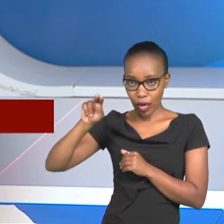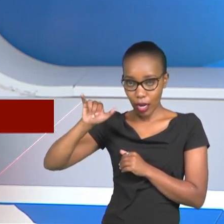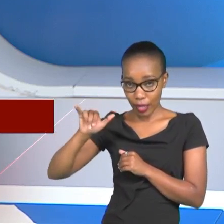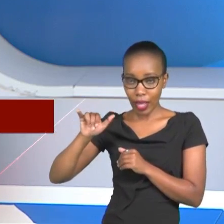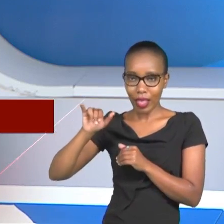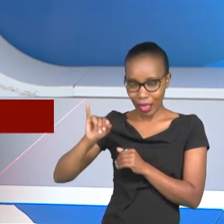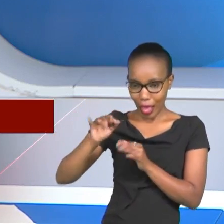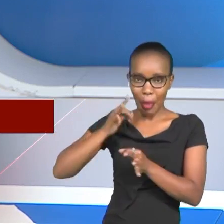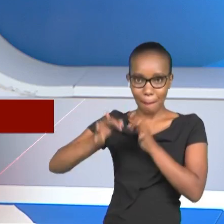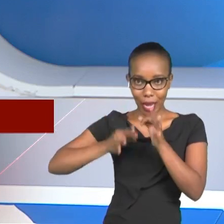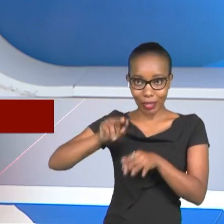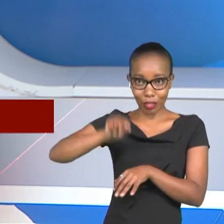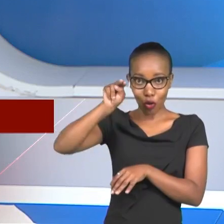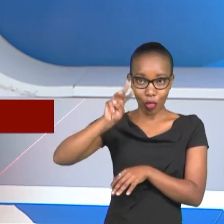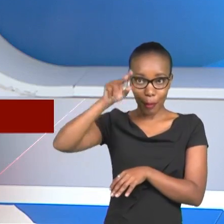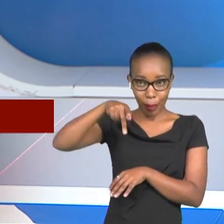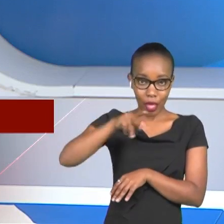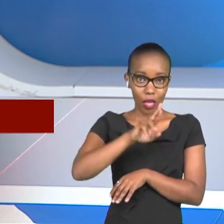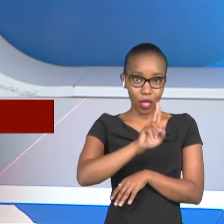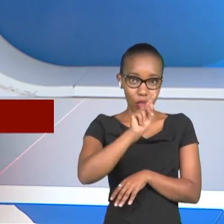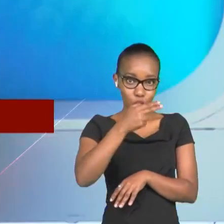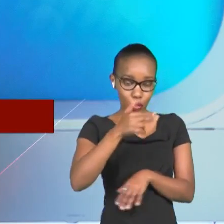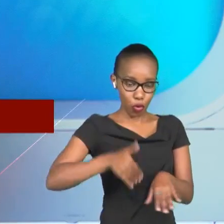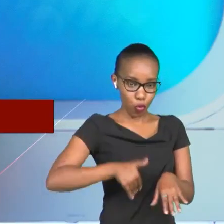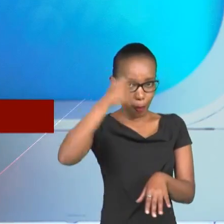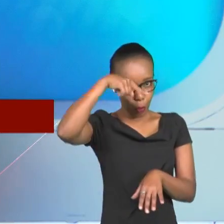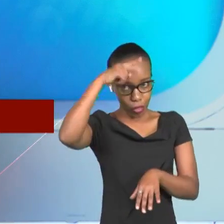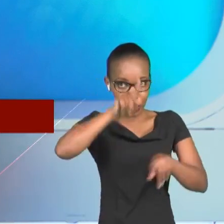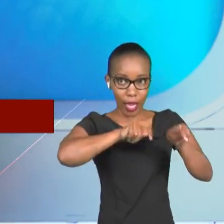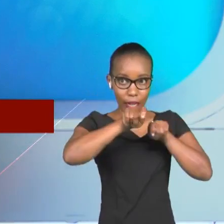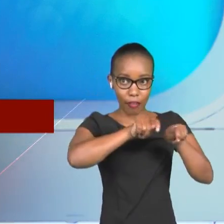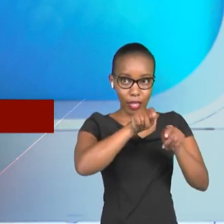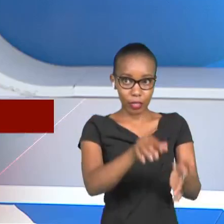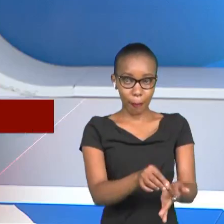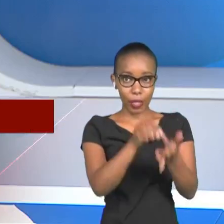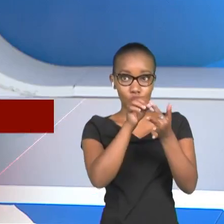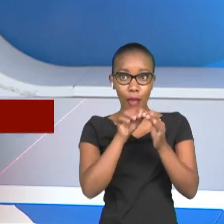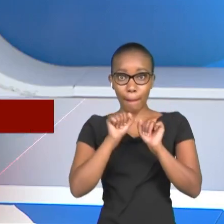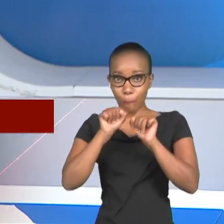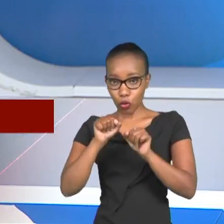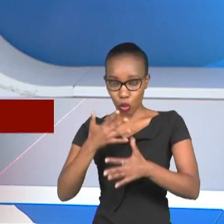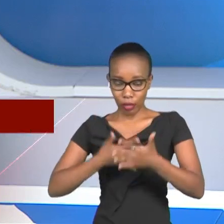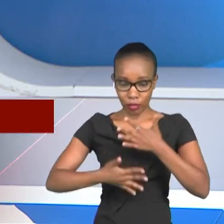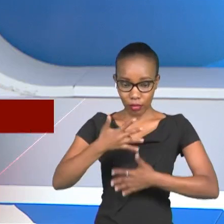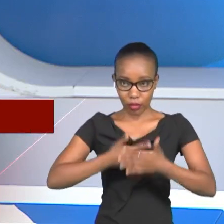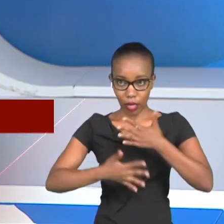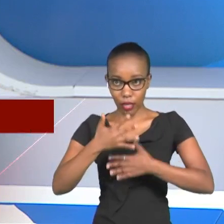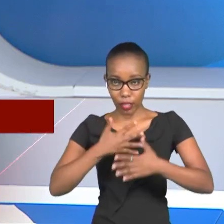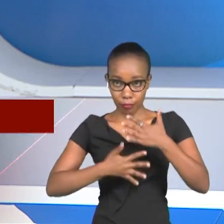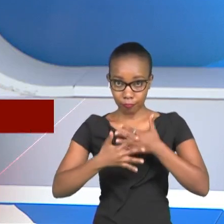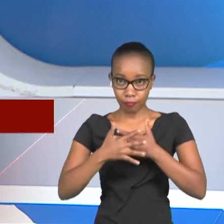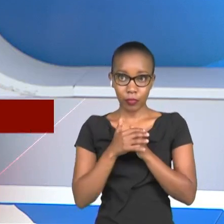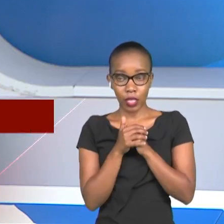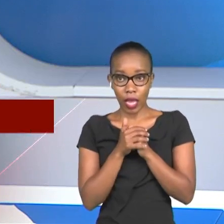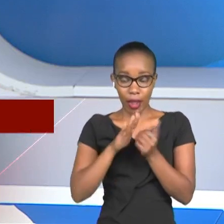Member of Parliament, James Lekuya, and Ruth Mbogo, a youth policy and governance specialist. You can also join me by catching a seat and engaging us